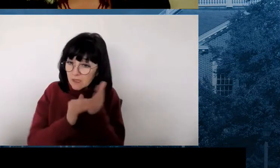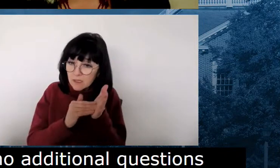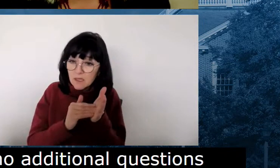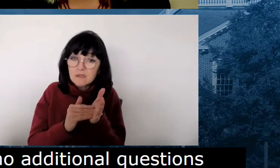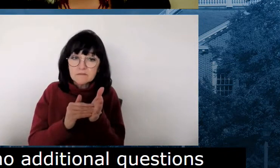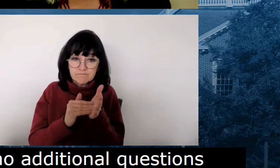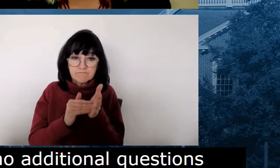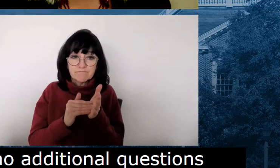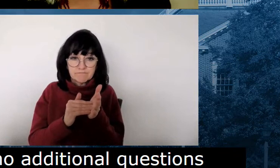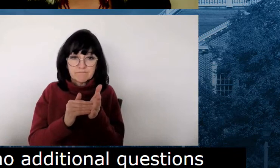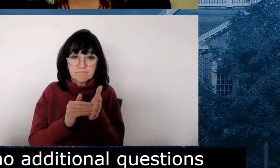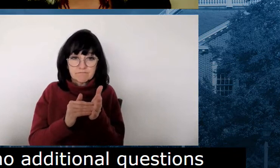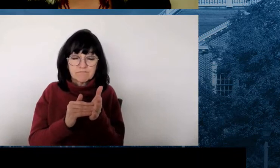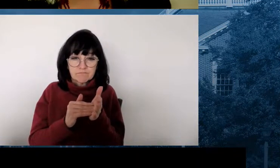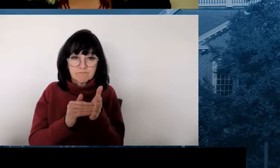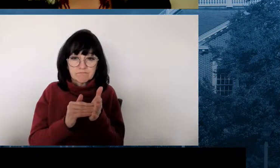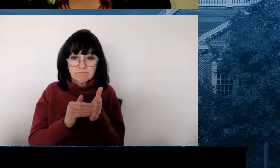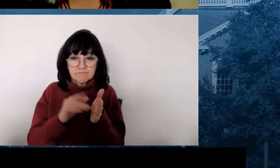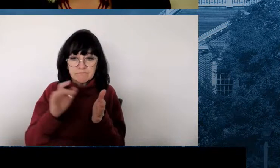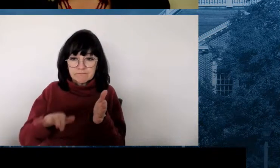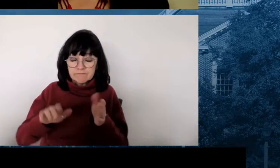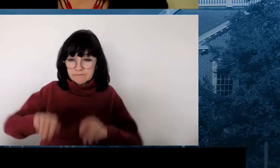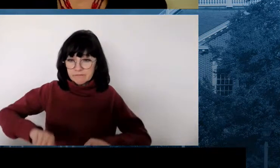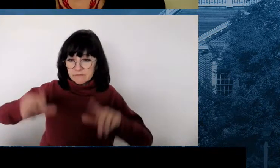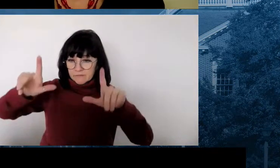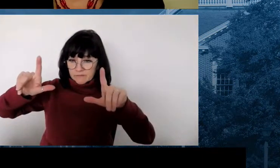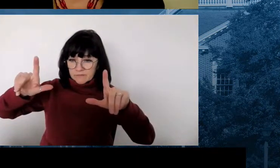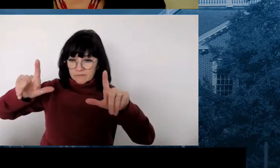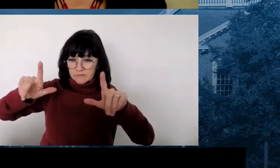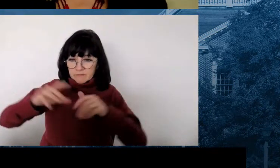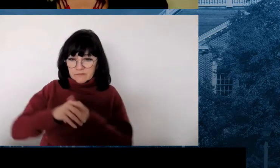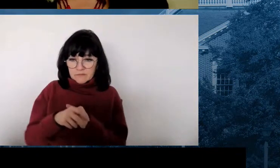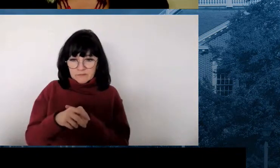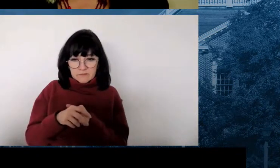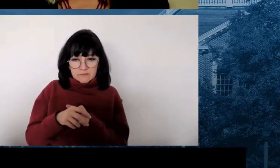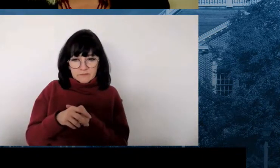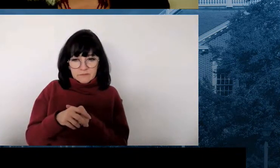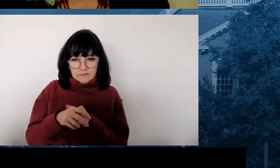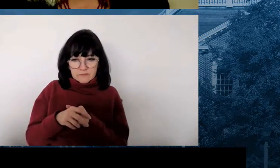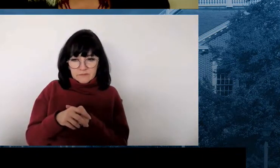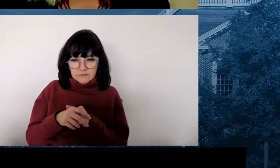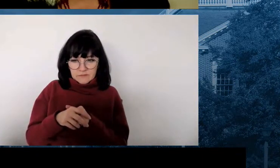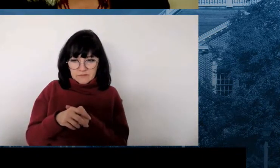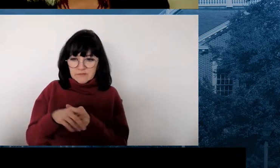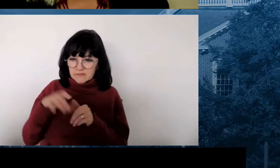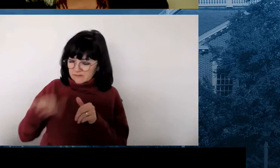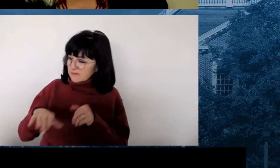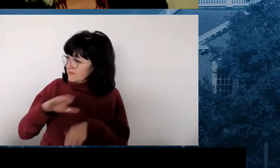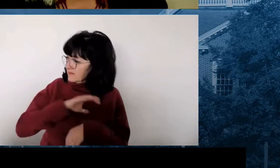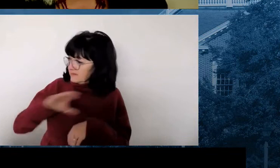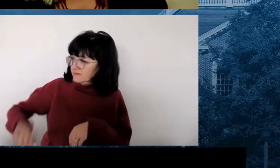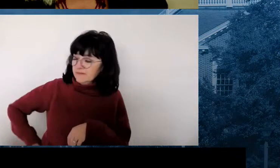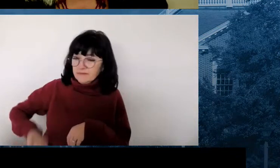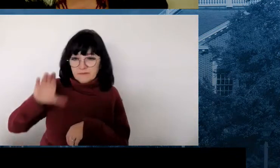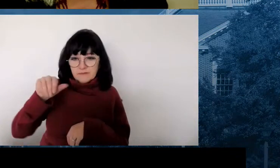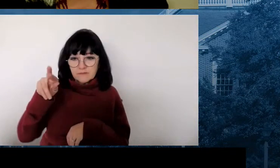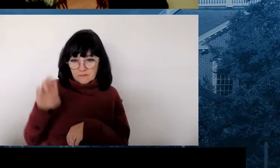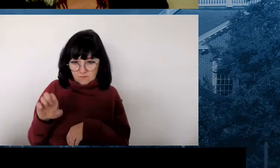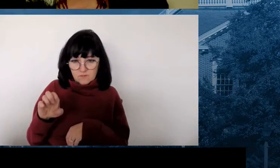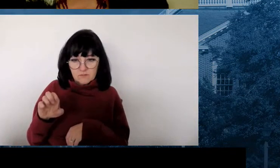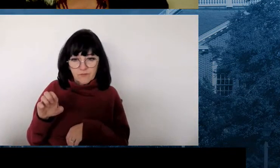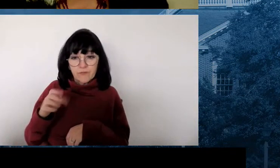have if you could bring that slide back, the Christiana Care slide with what we're asking folks to